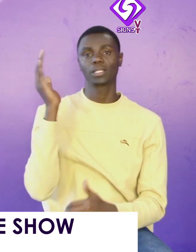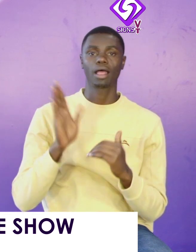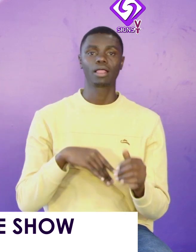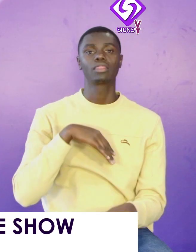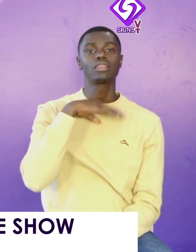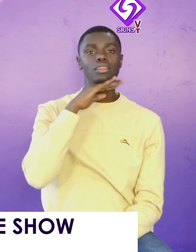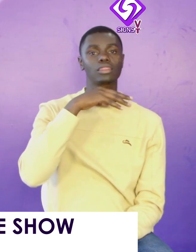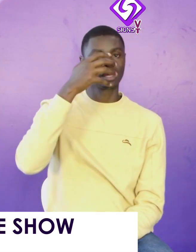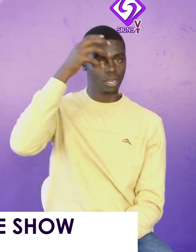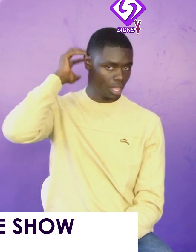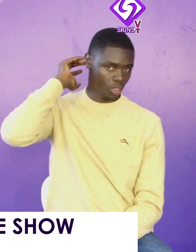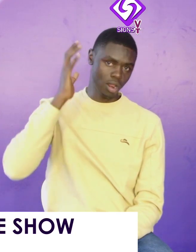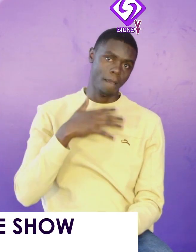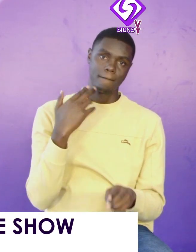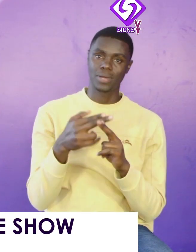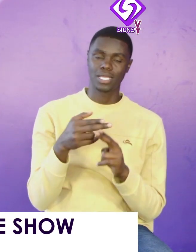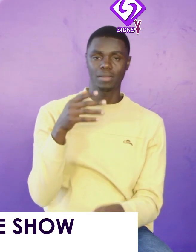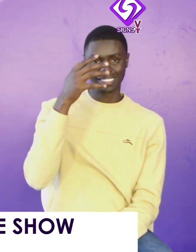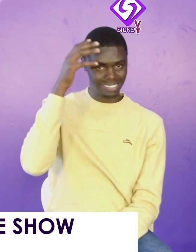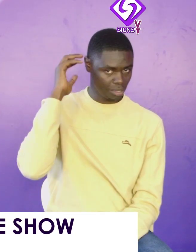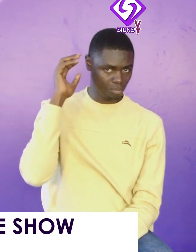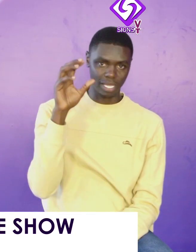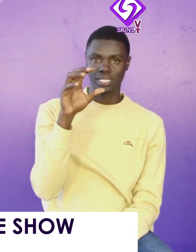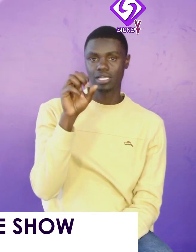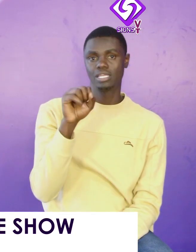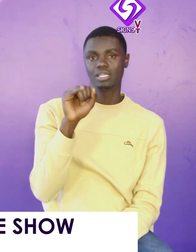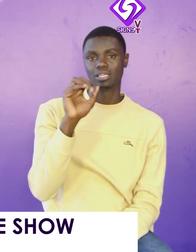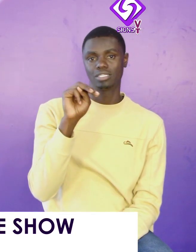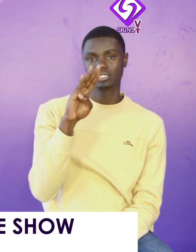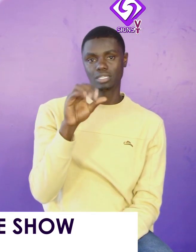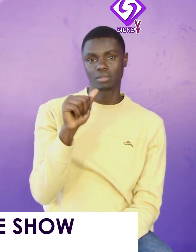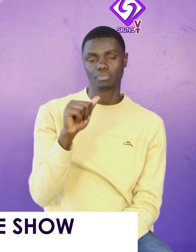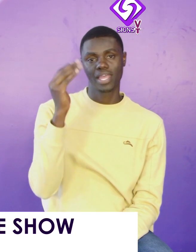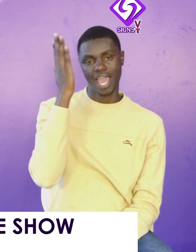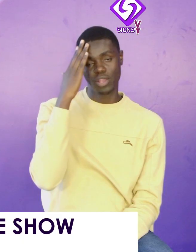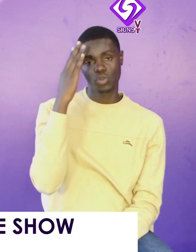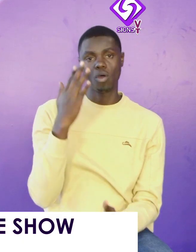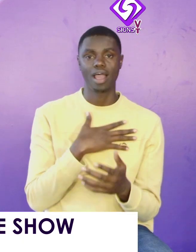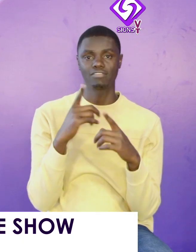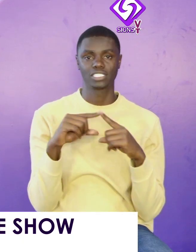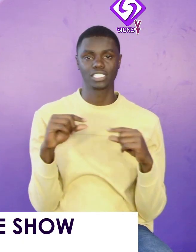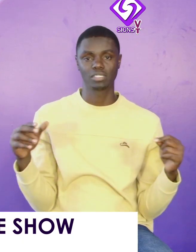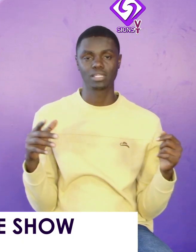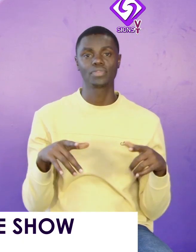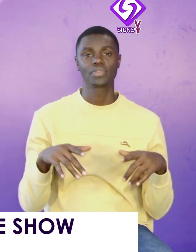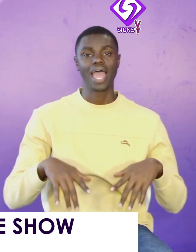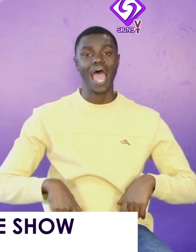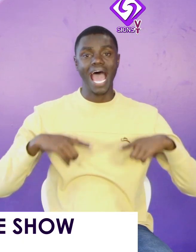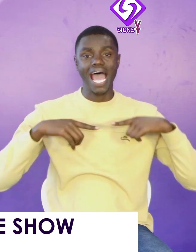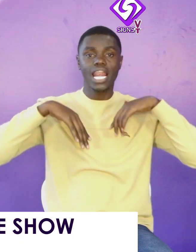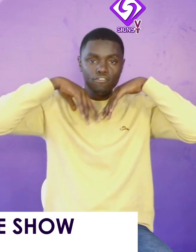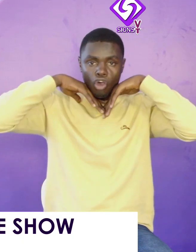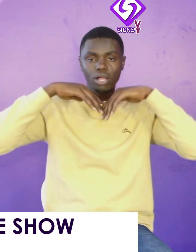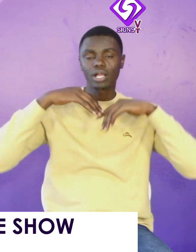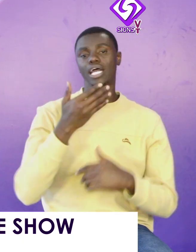My name is Simba, and I know that there is a statement, a live dog is better than a